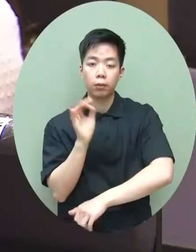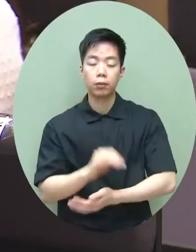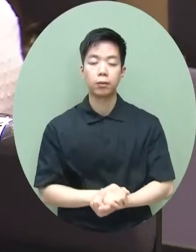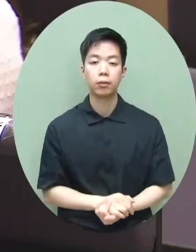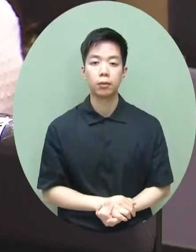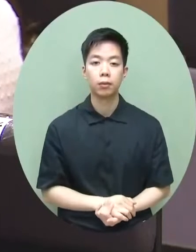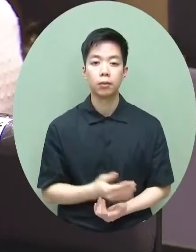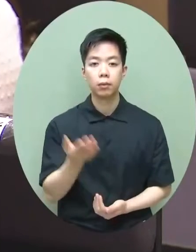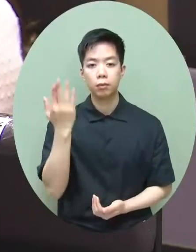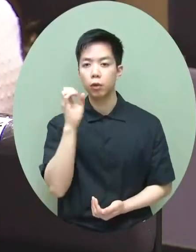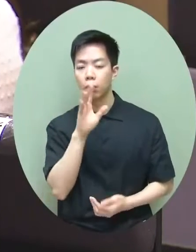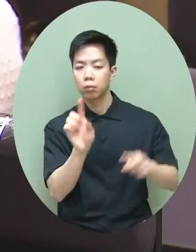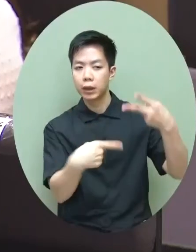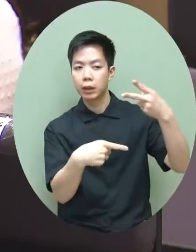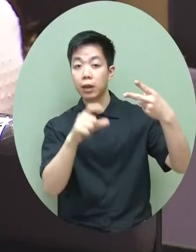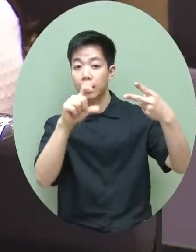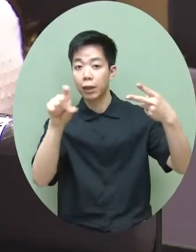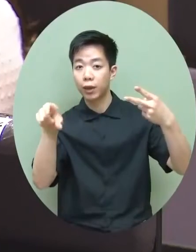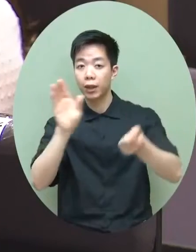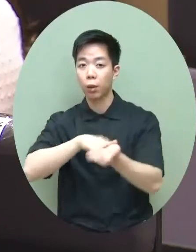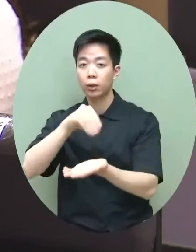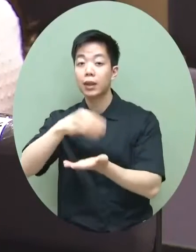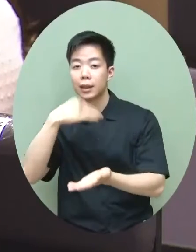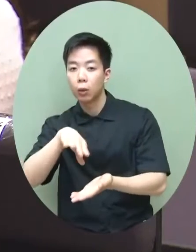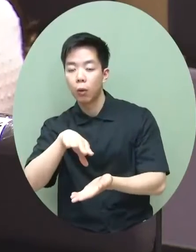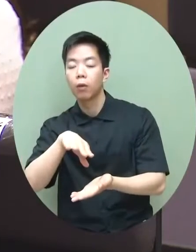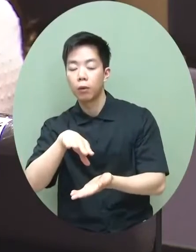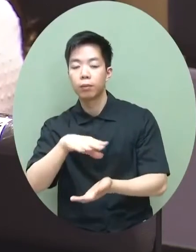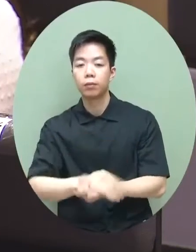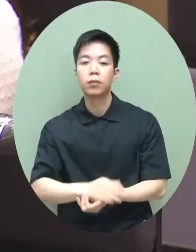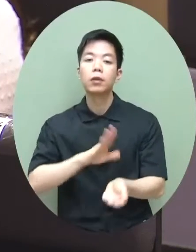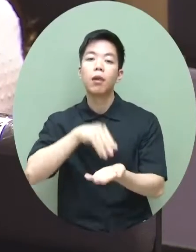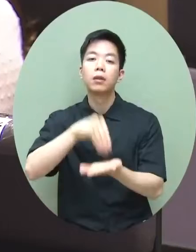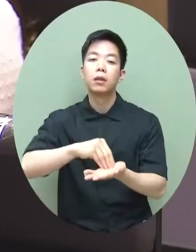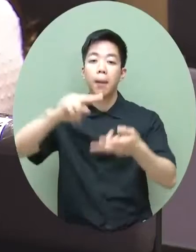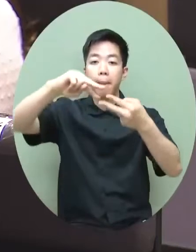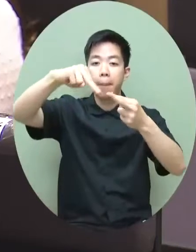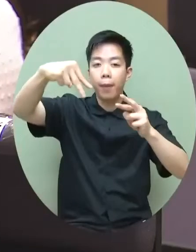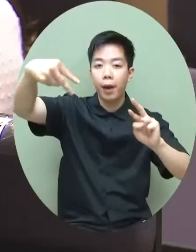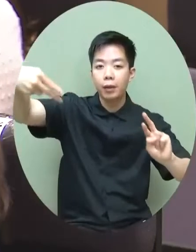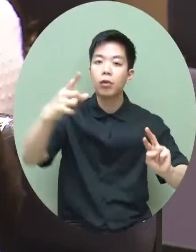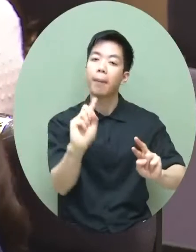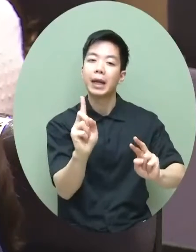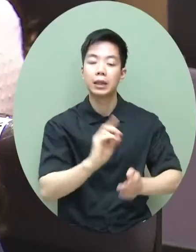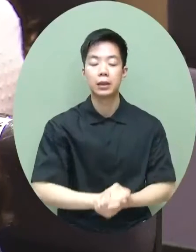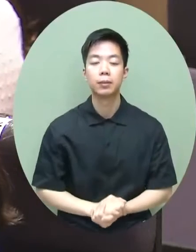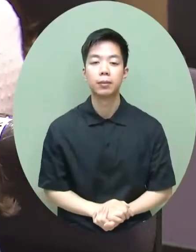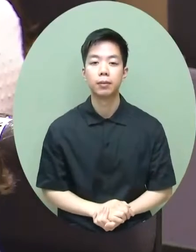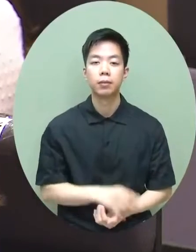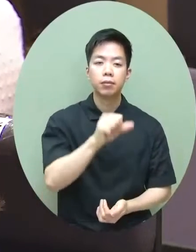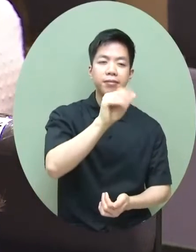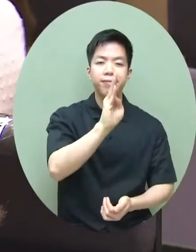any vaccination record? You mentioned that the case tested positive on the 1st of February in Nepal. Do you have record